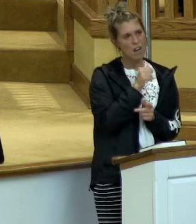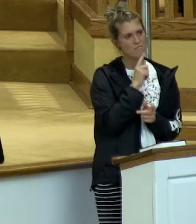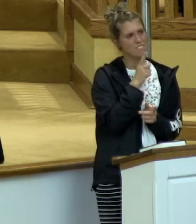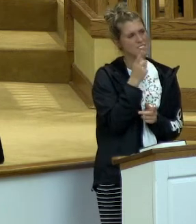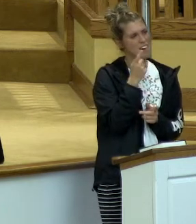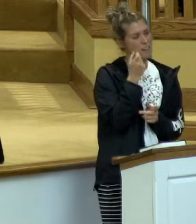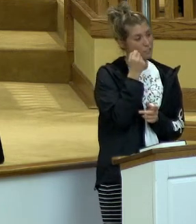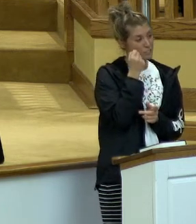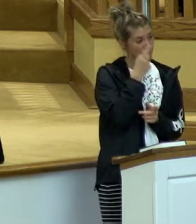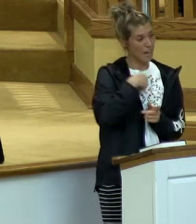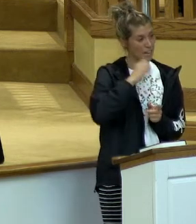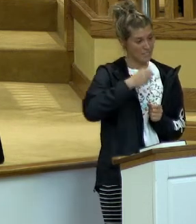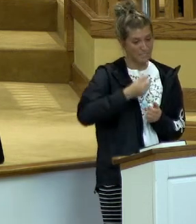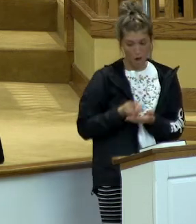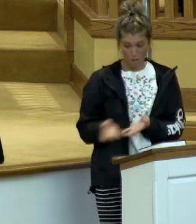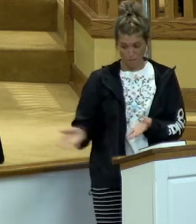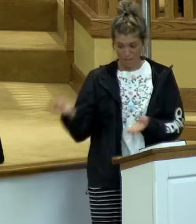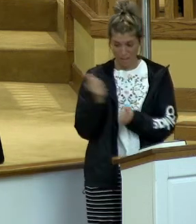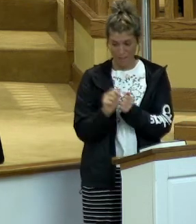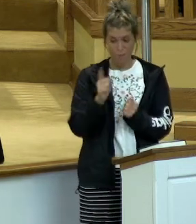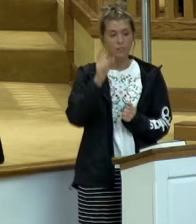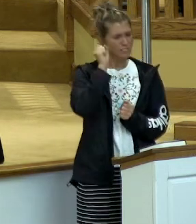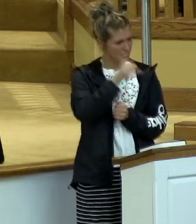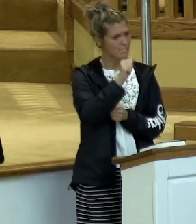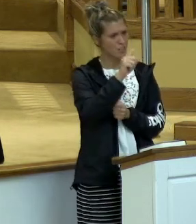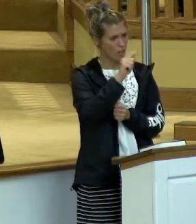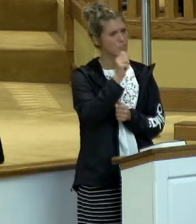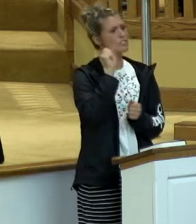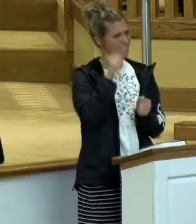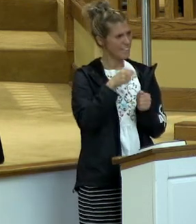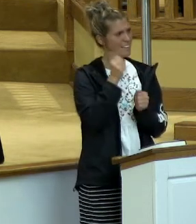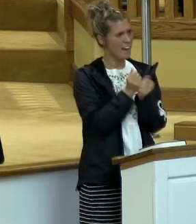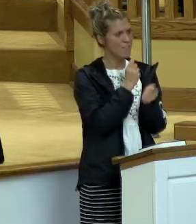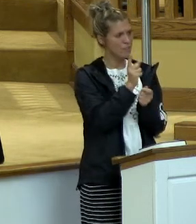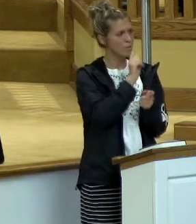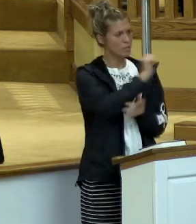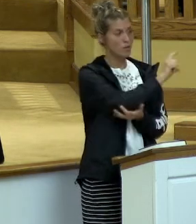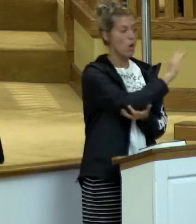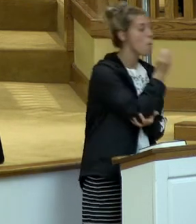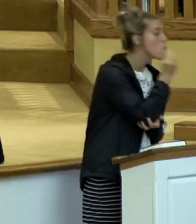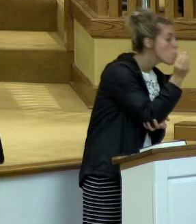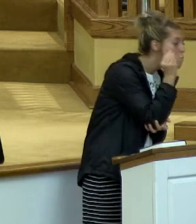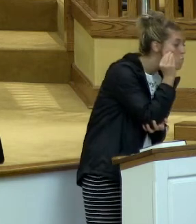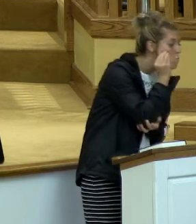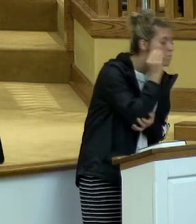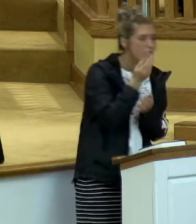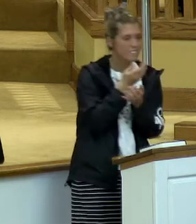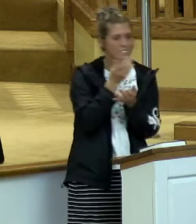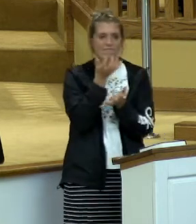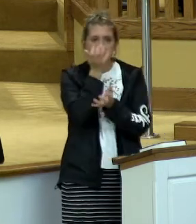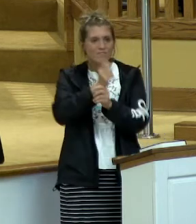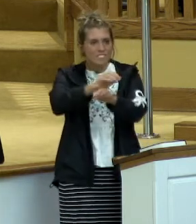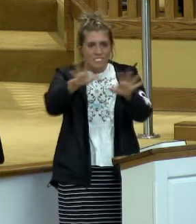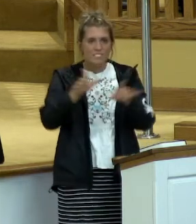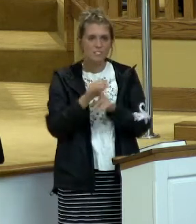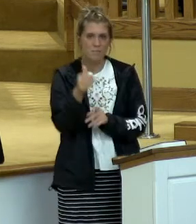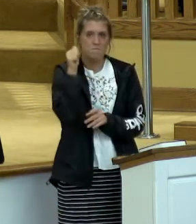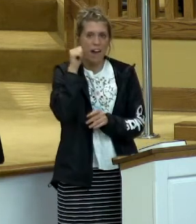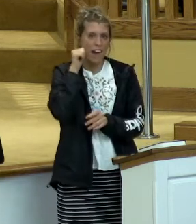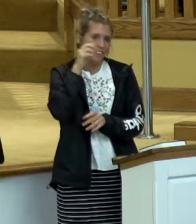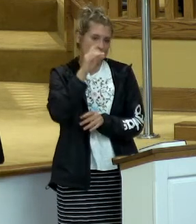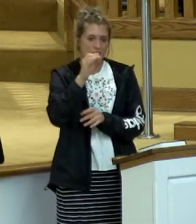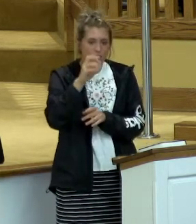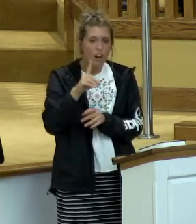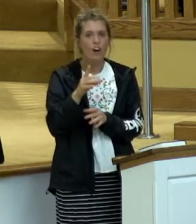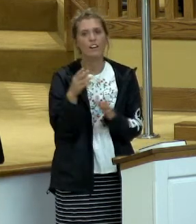really understanding that I could have an altar everywhere, because I agree an altar can be anywhere. You can have an altar at your home. You can have it in a field. You can have it in your backyard. You